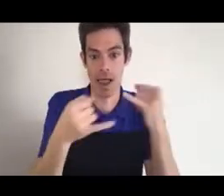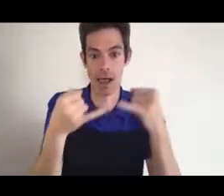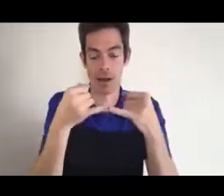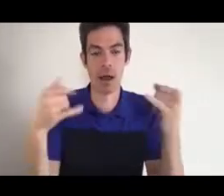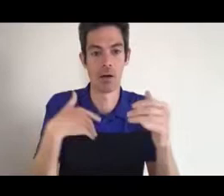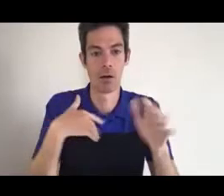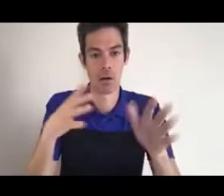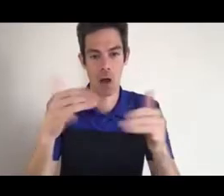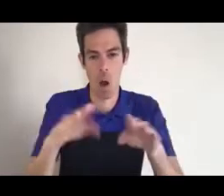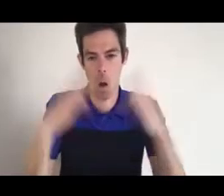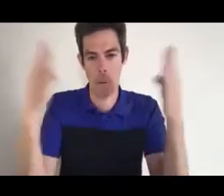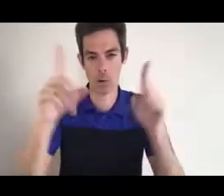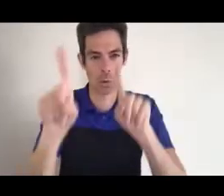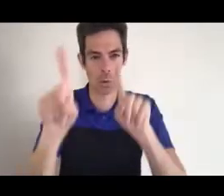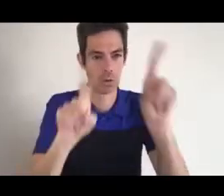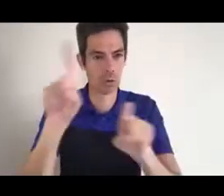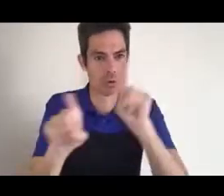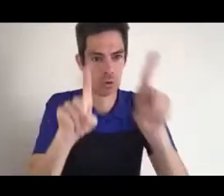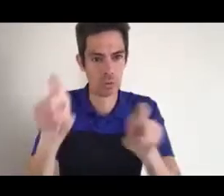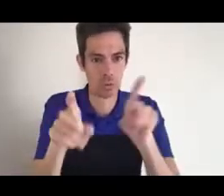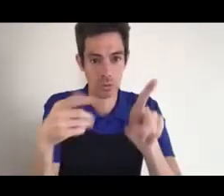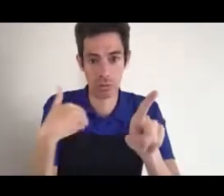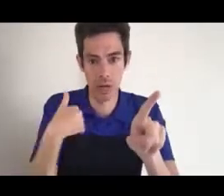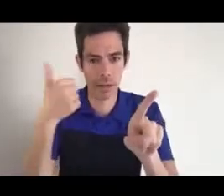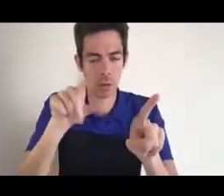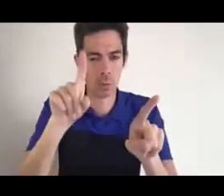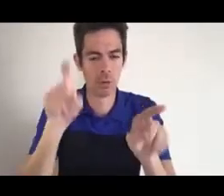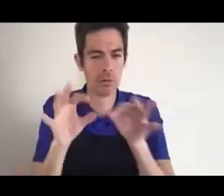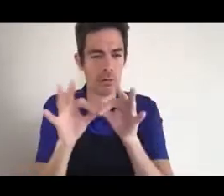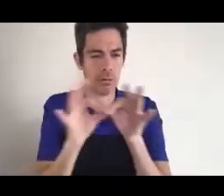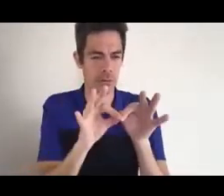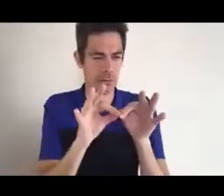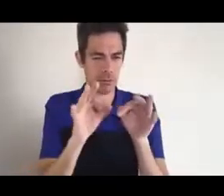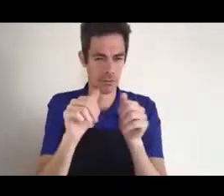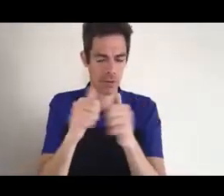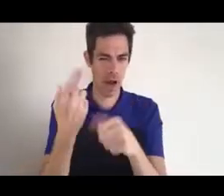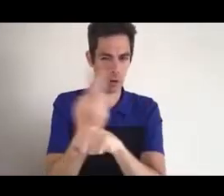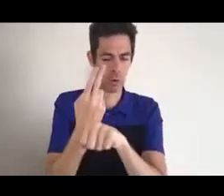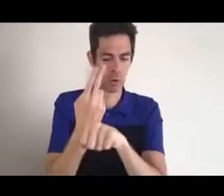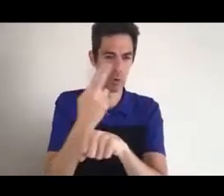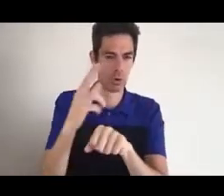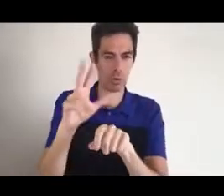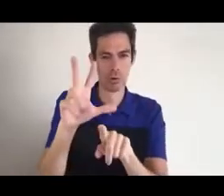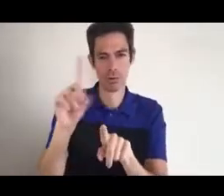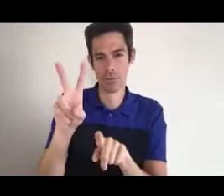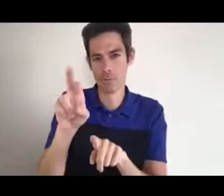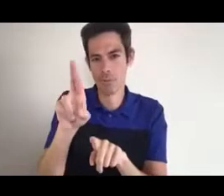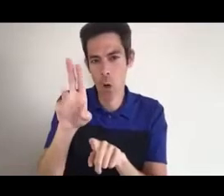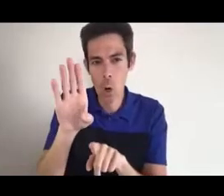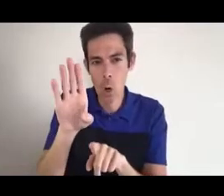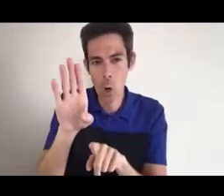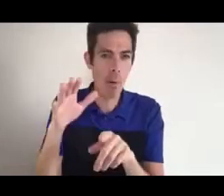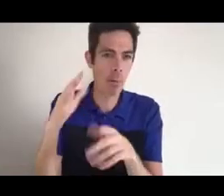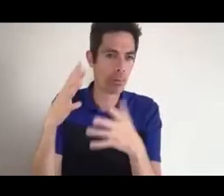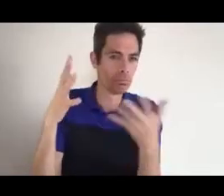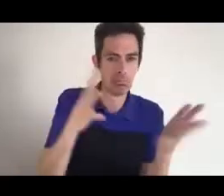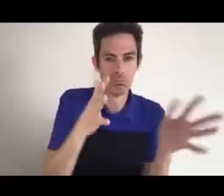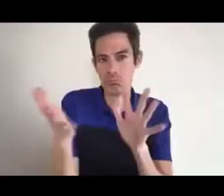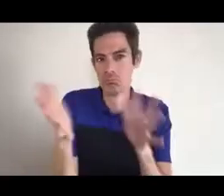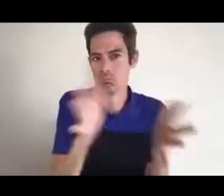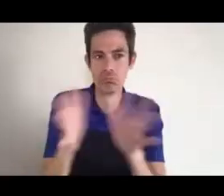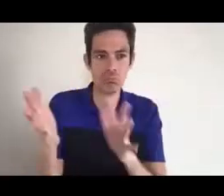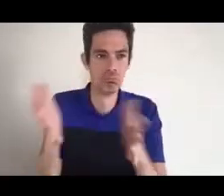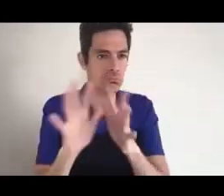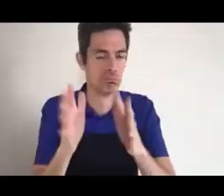Before I move to the last line, I see that there are questions and want to open up for